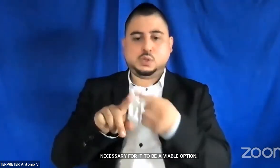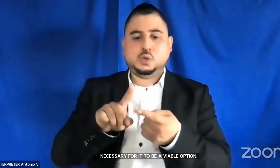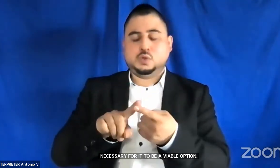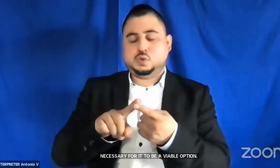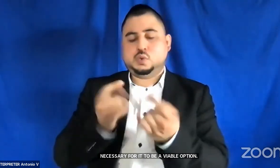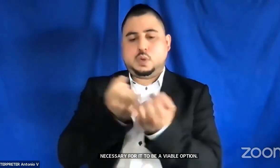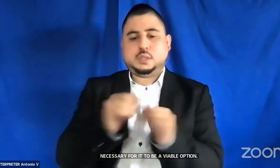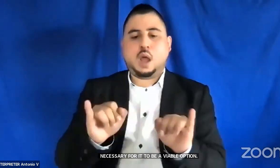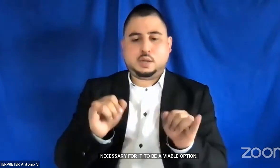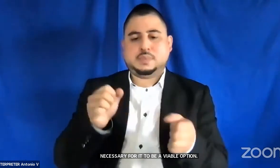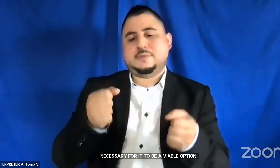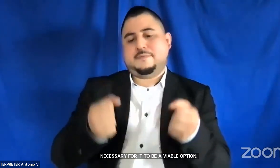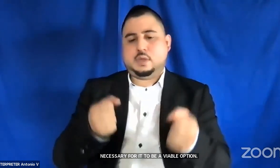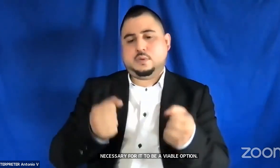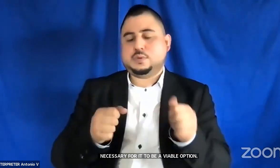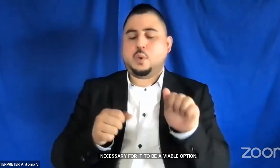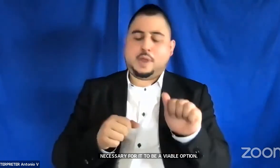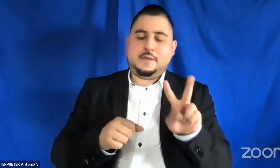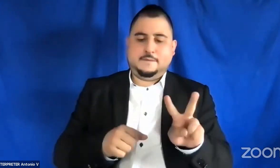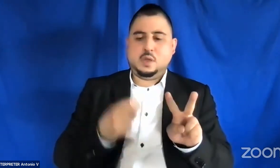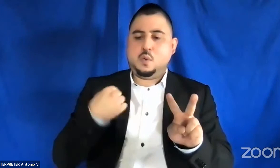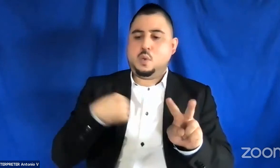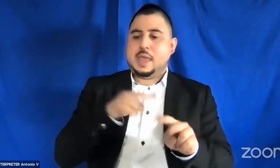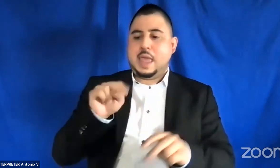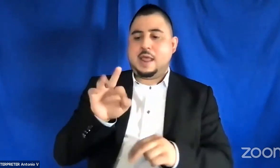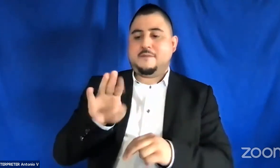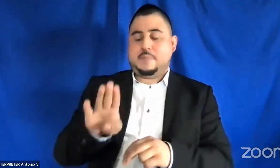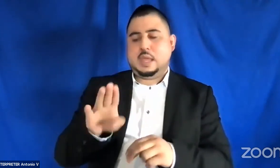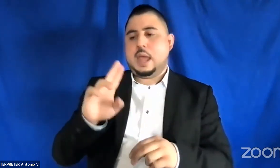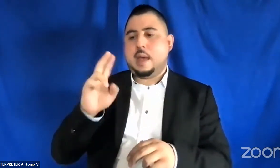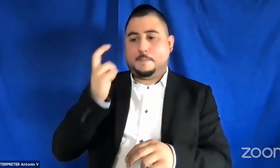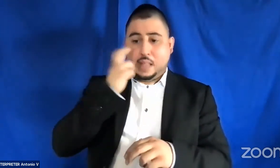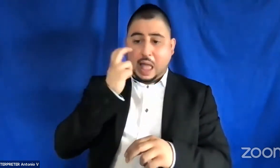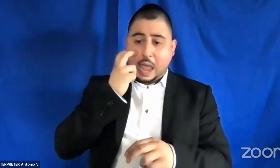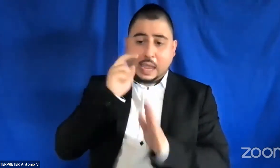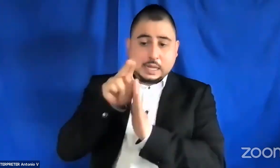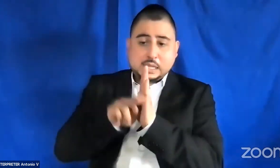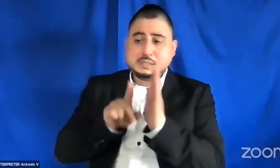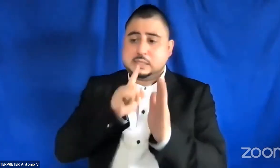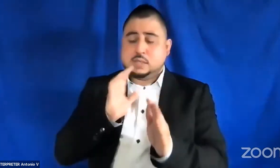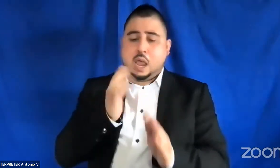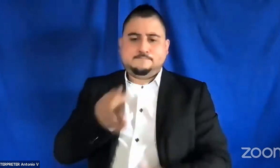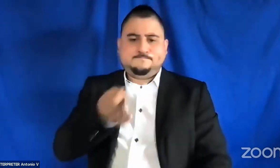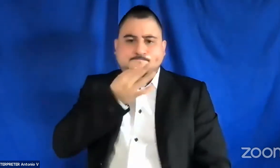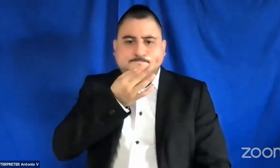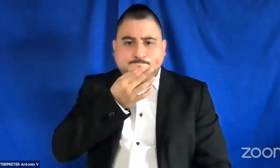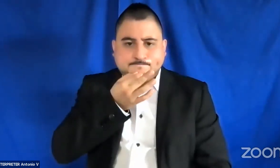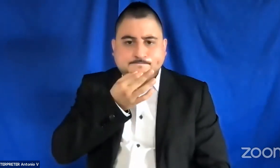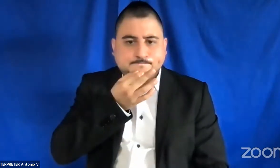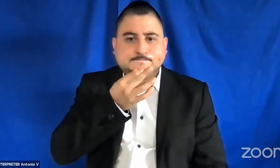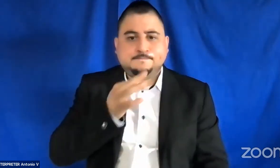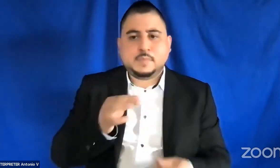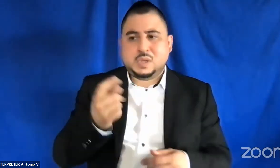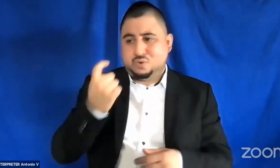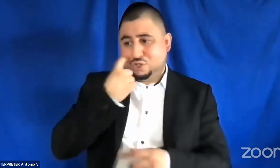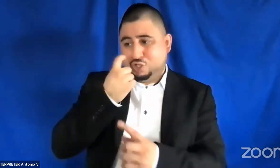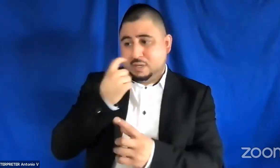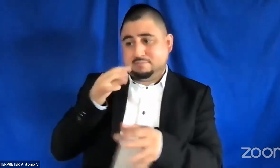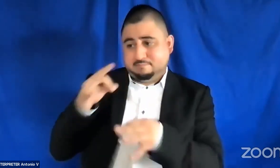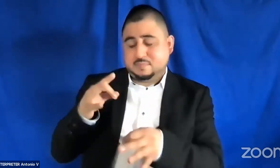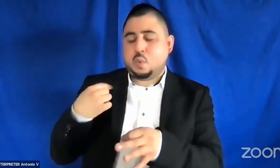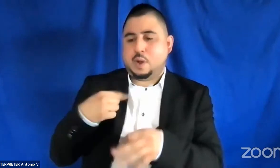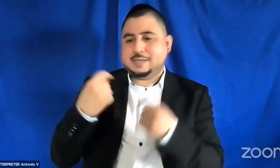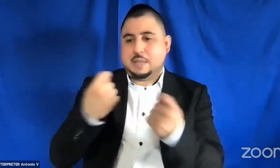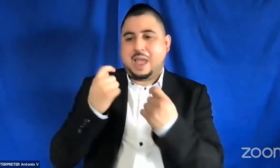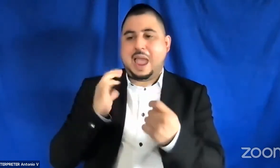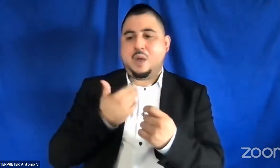autonomous vehicles, because we are the National Federation of the Blind, and blindness is where we have our expertise. And as you just stated, sir, in the introduction, we're celebrating